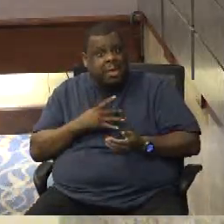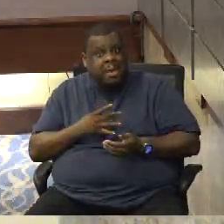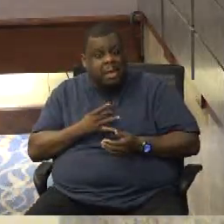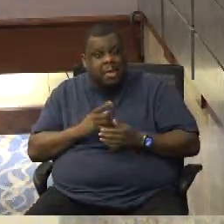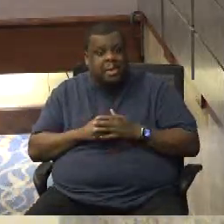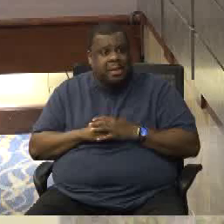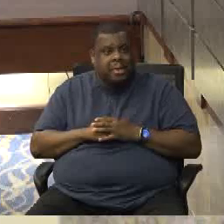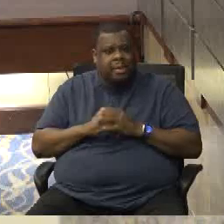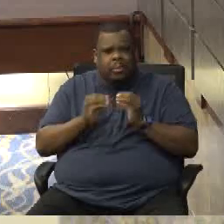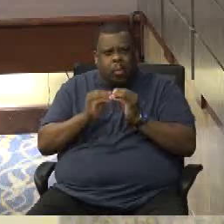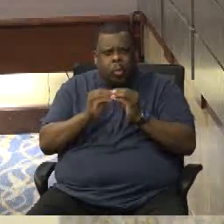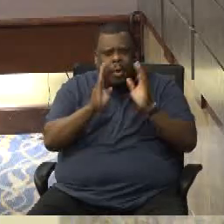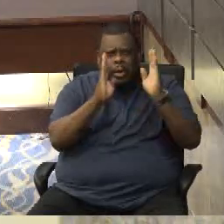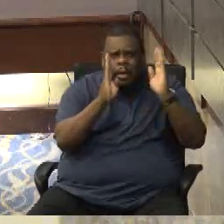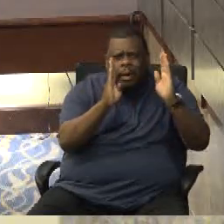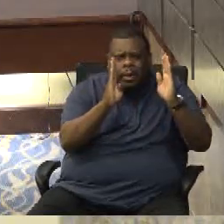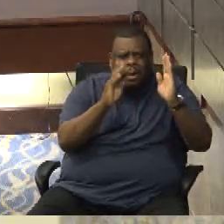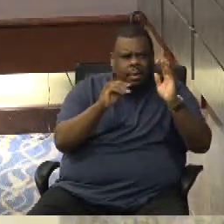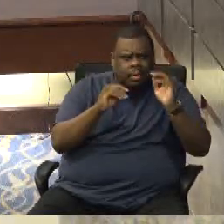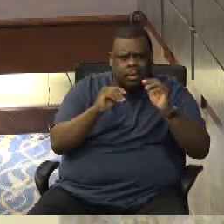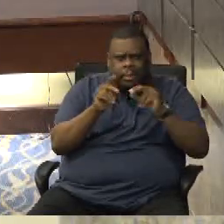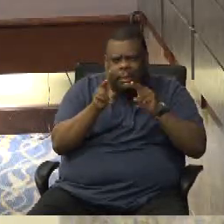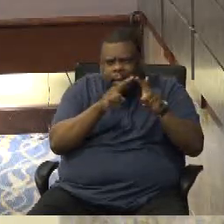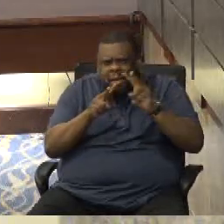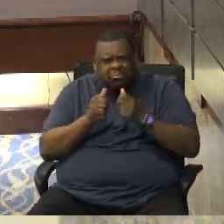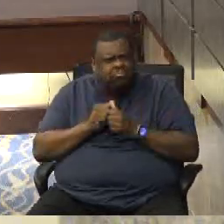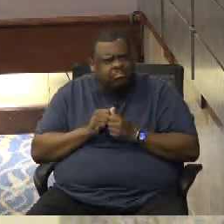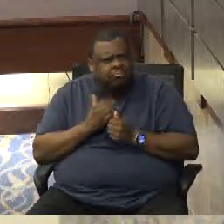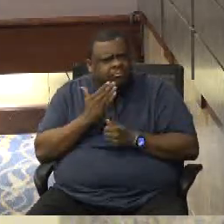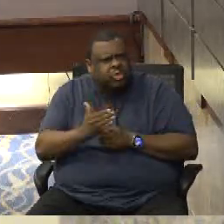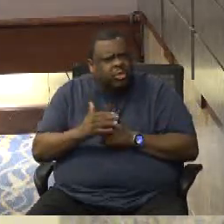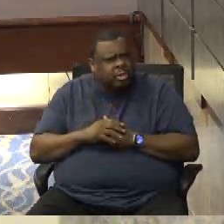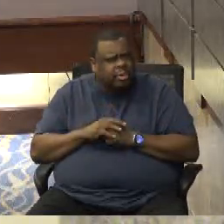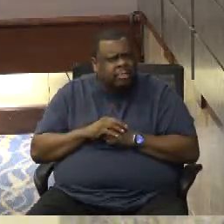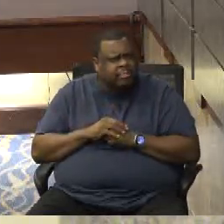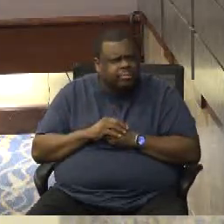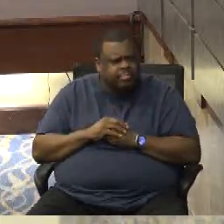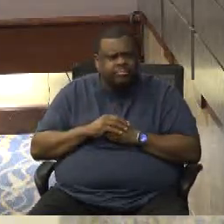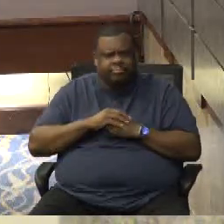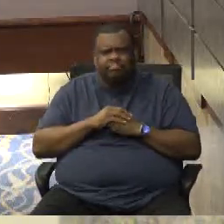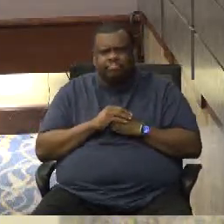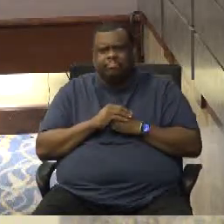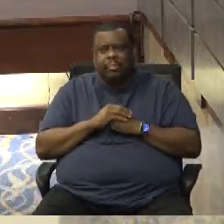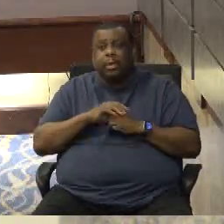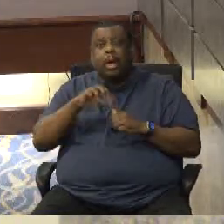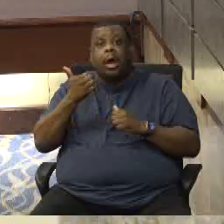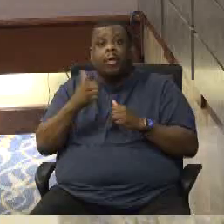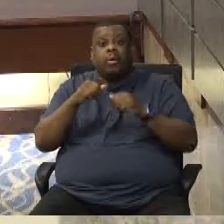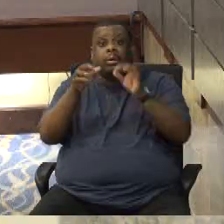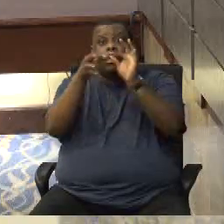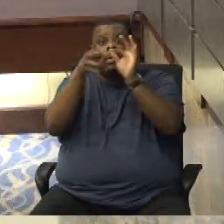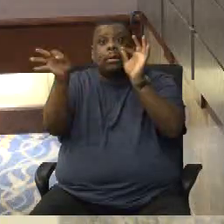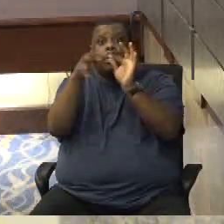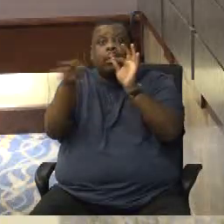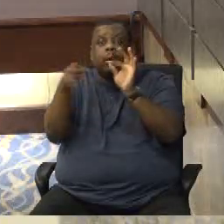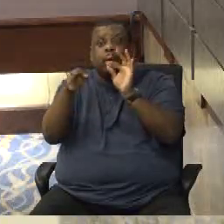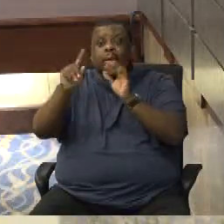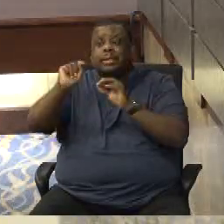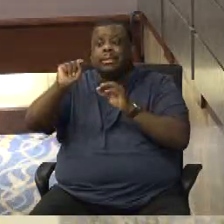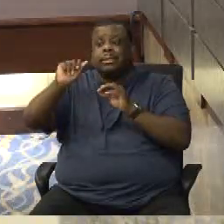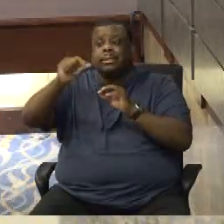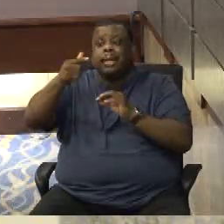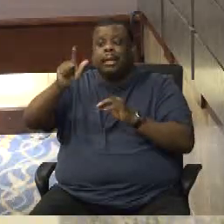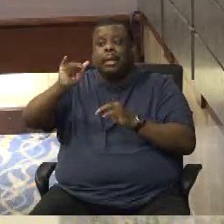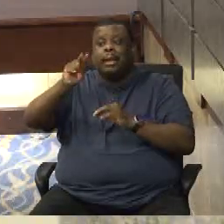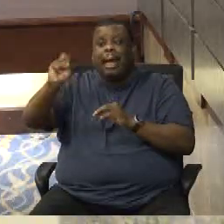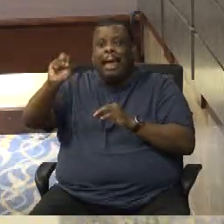More cohesive, more standardized, as Councilmember Bordard said. And I like the tagline, I really do. And I know this one kind of came